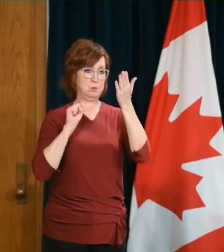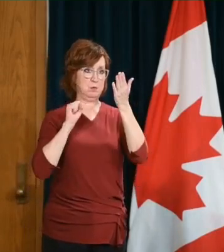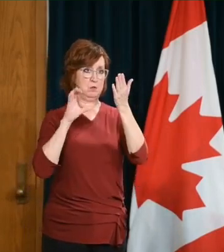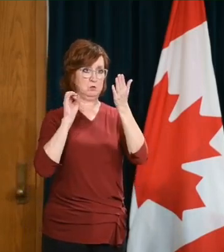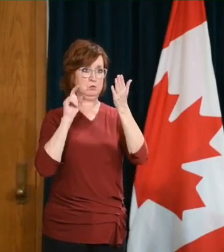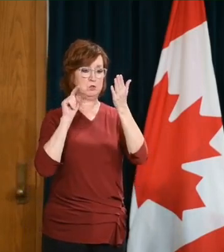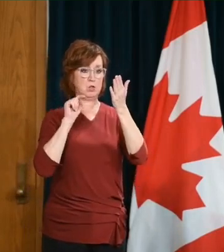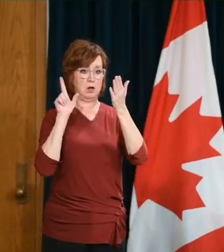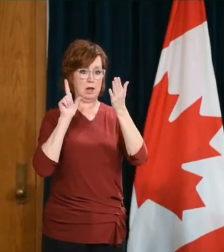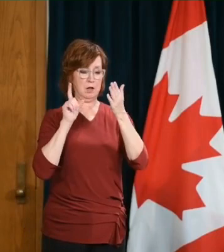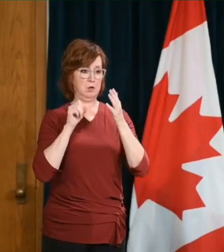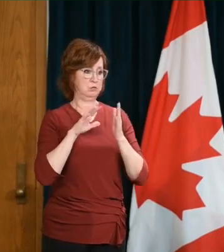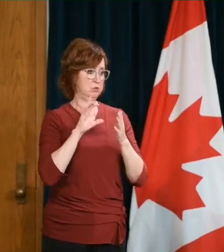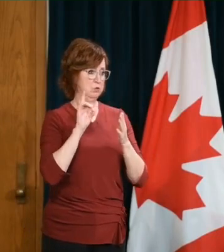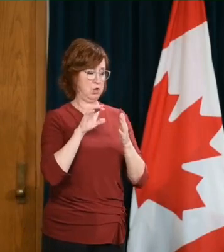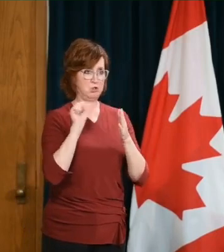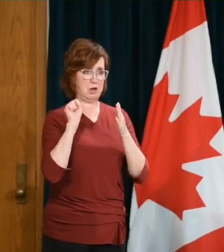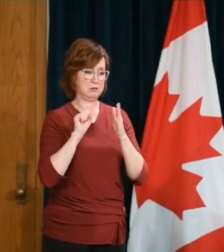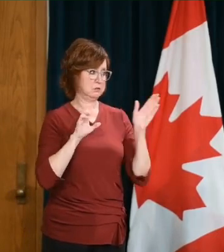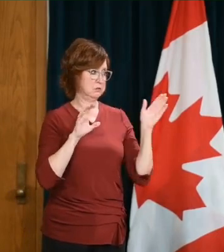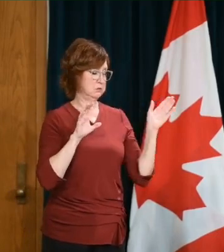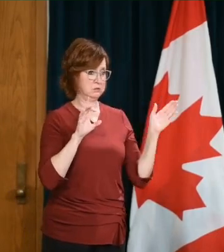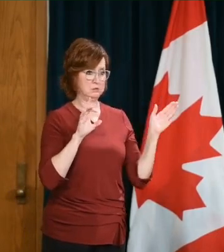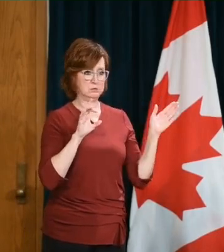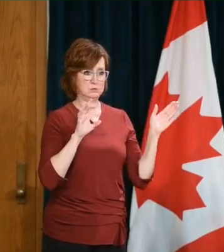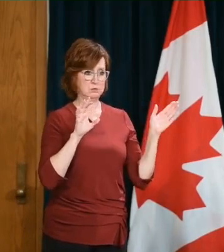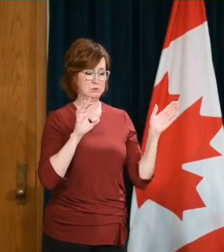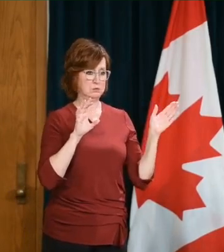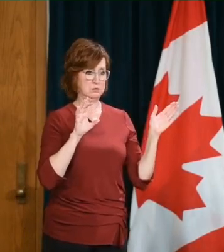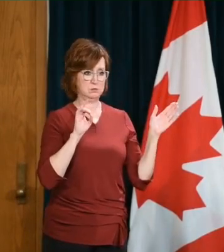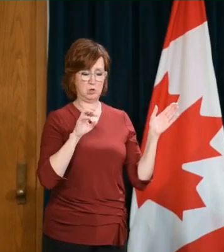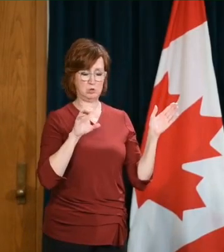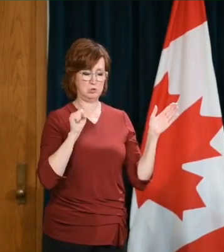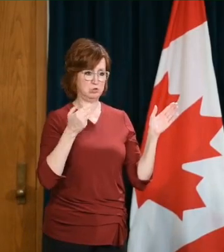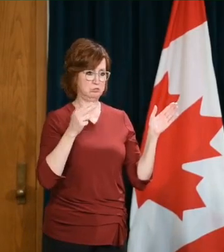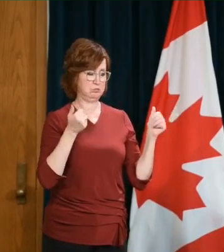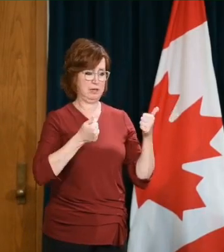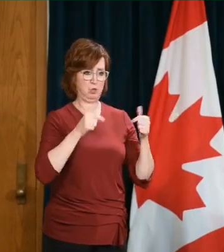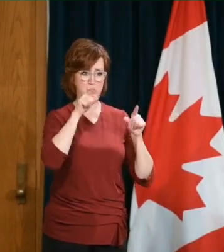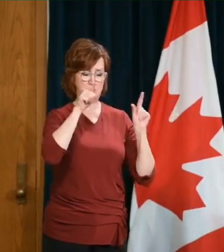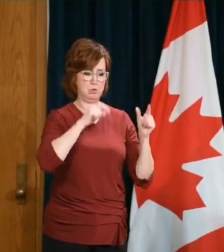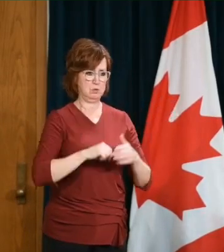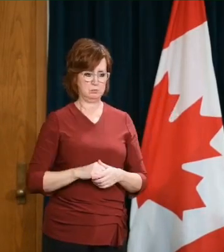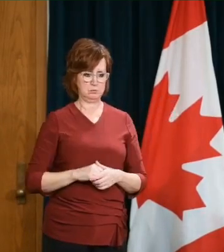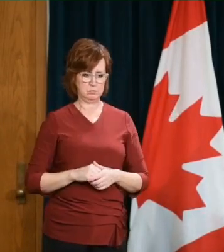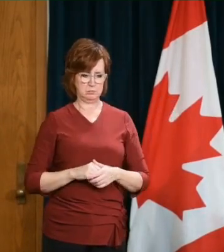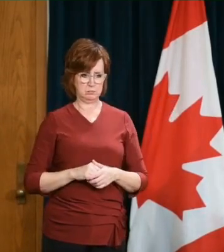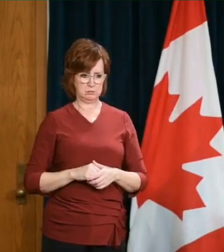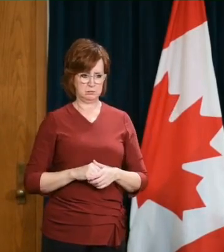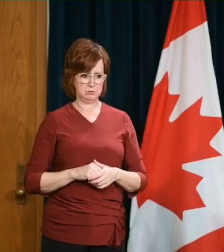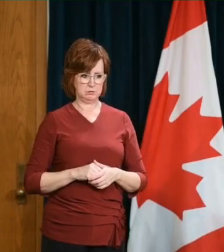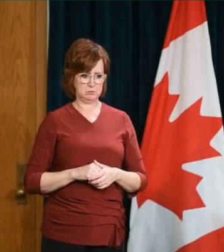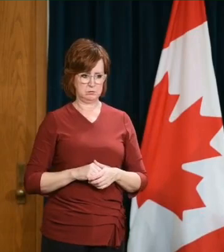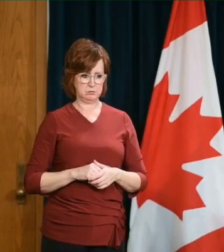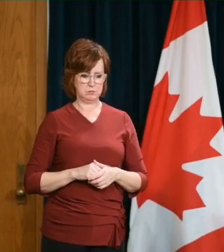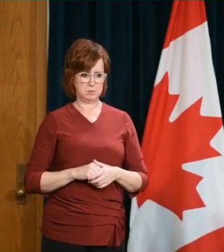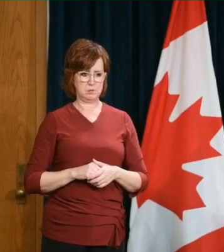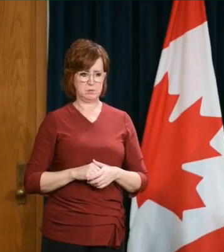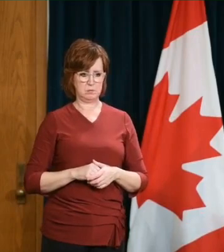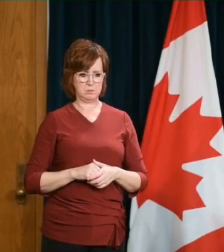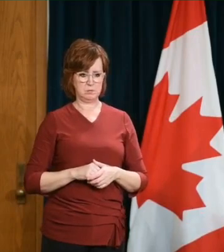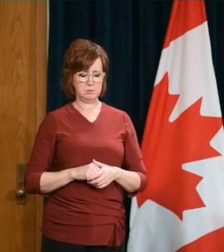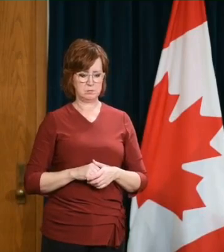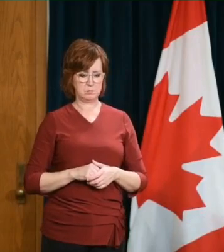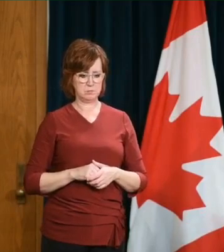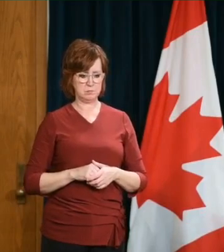or Dr. Shaw or Dr. Shahab, if he should so choose, on the more strategic efforts that are occurring across the nation with respect to